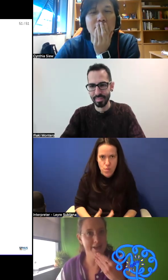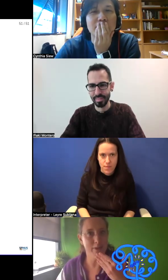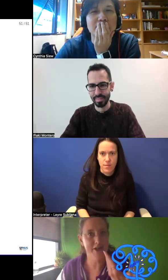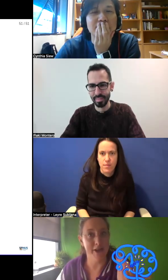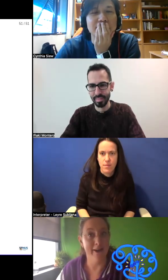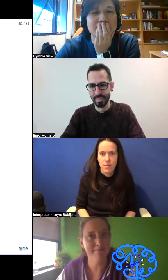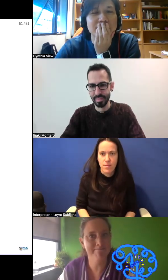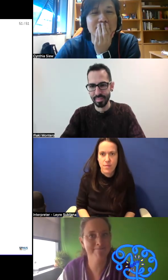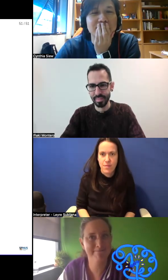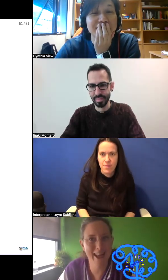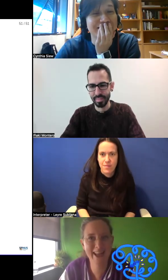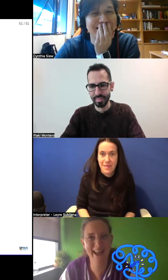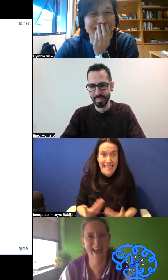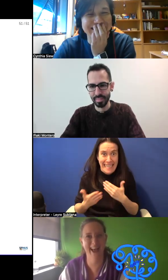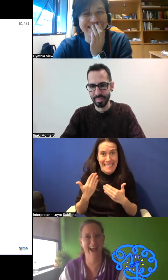Easy question, huh?